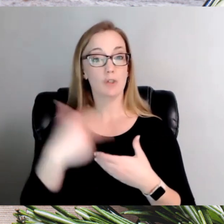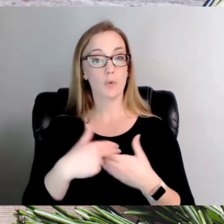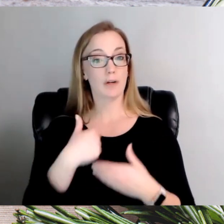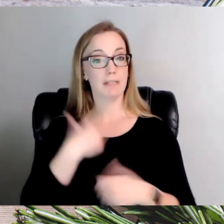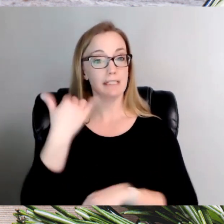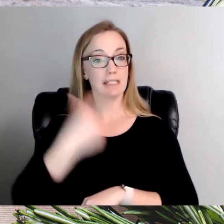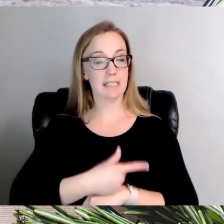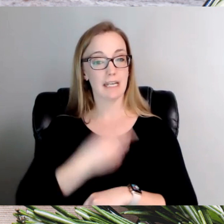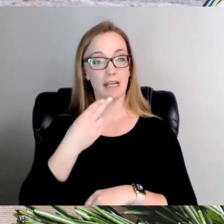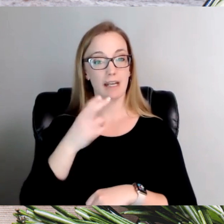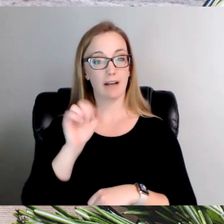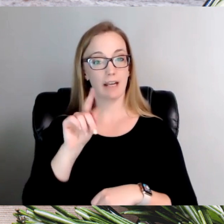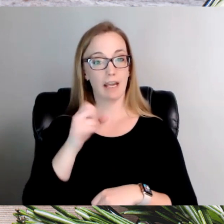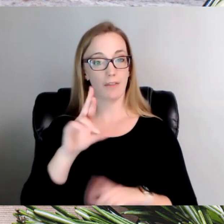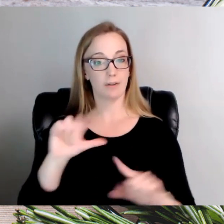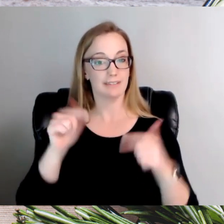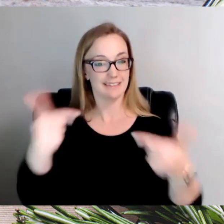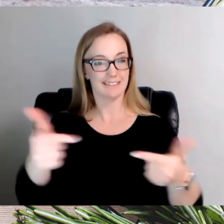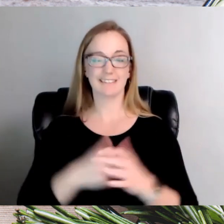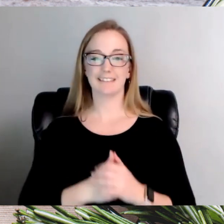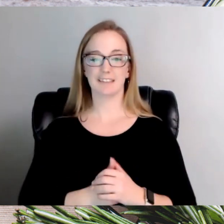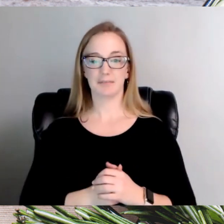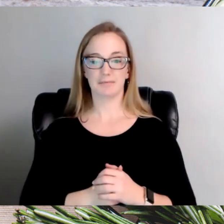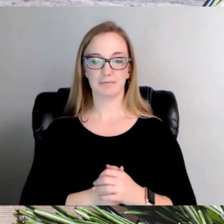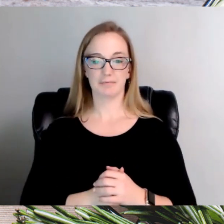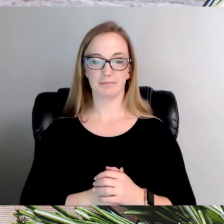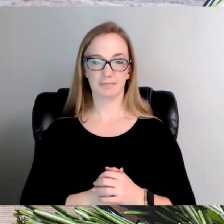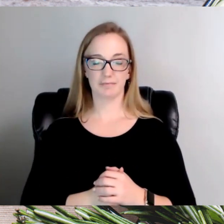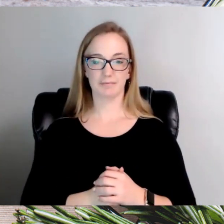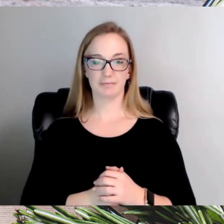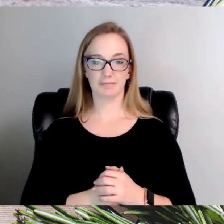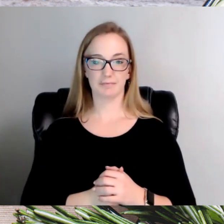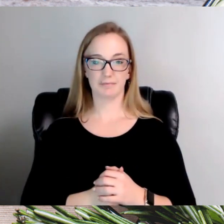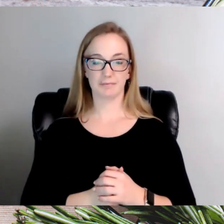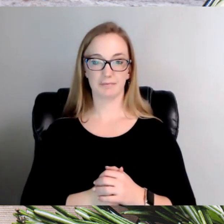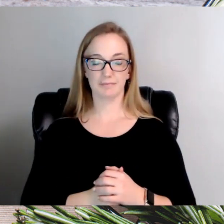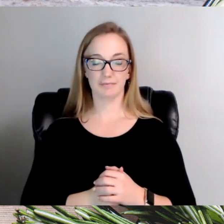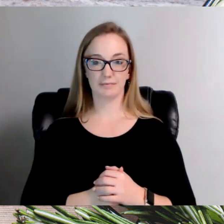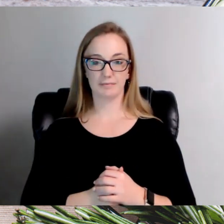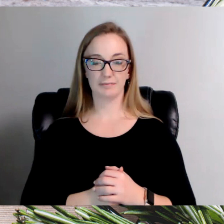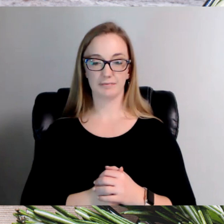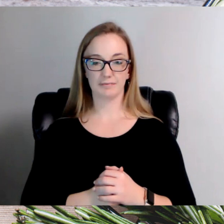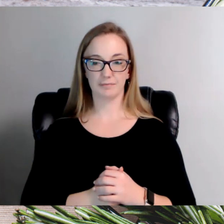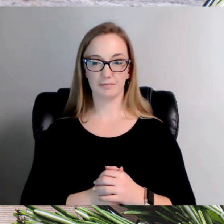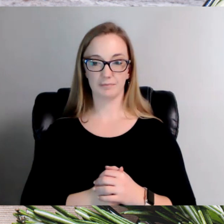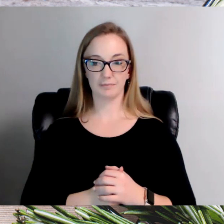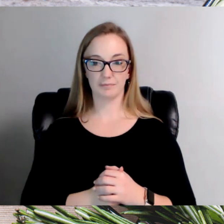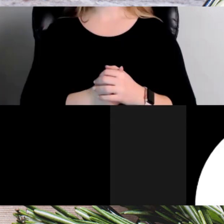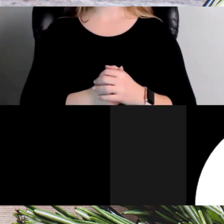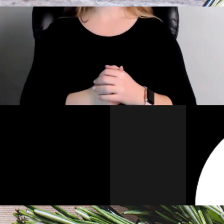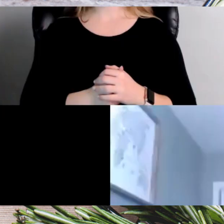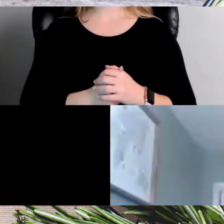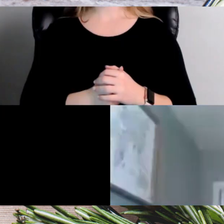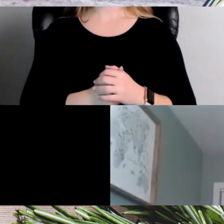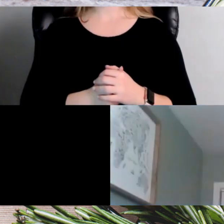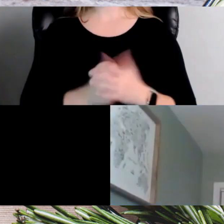I encourage you to try Brussels sprouts and any other vegetable for that matter, using different cooking methods until